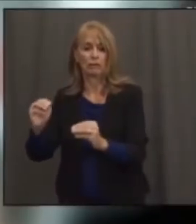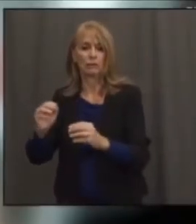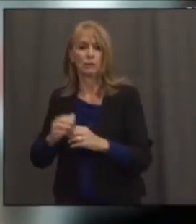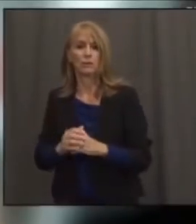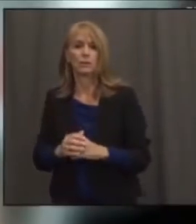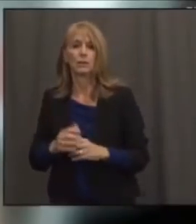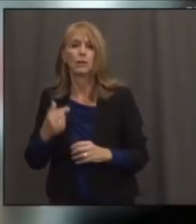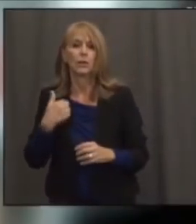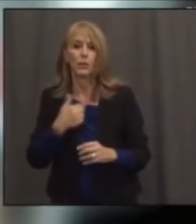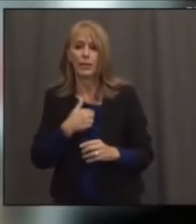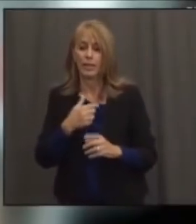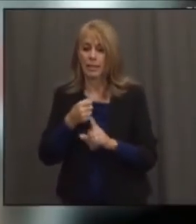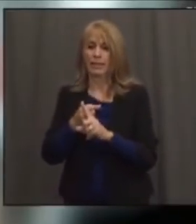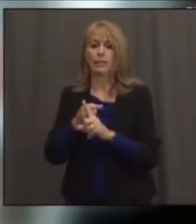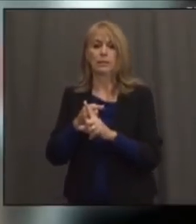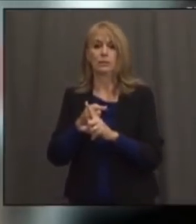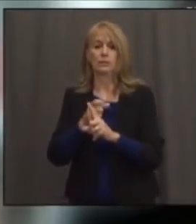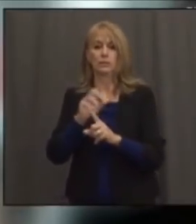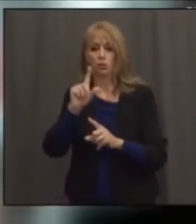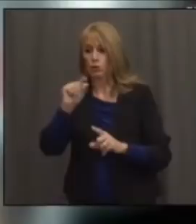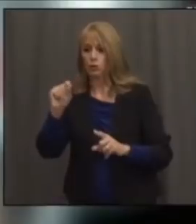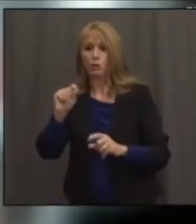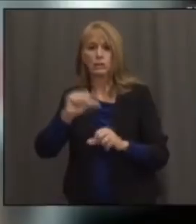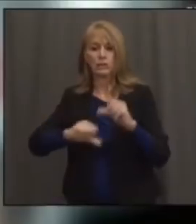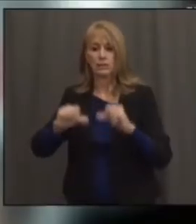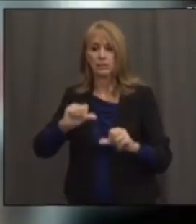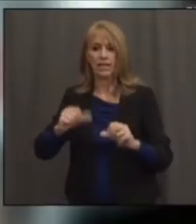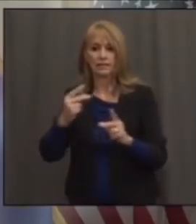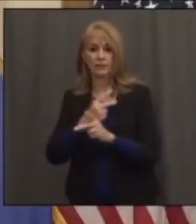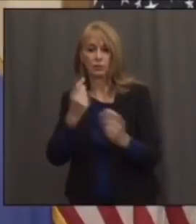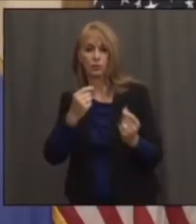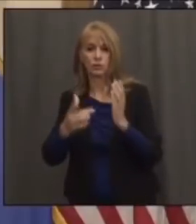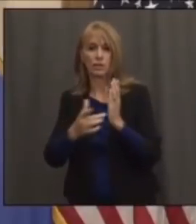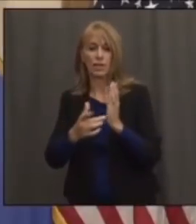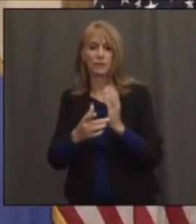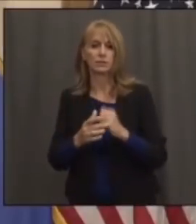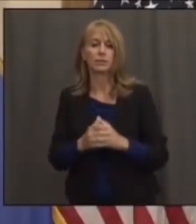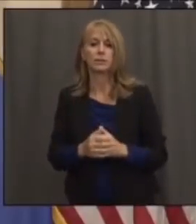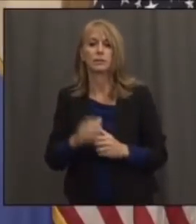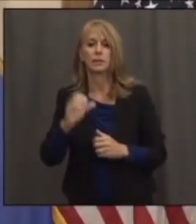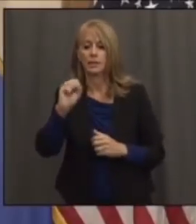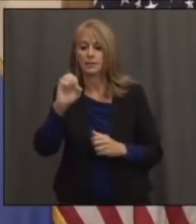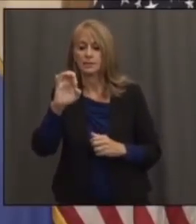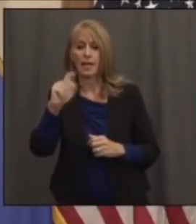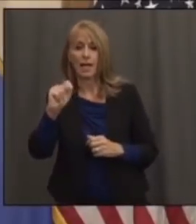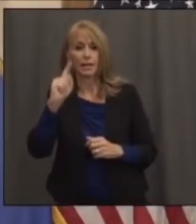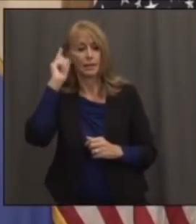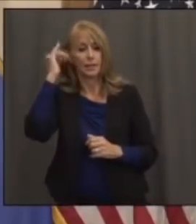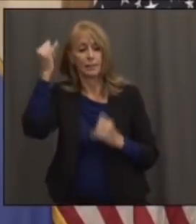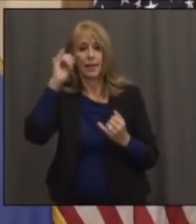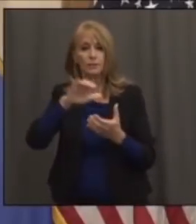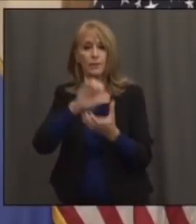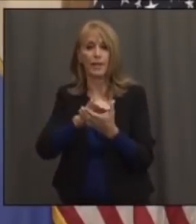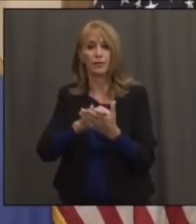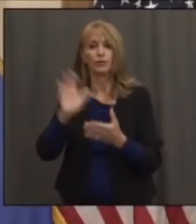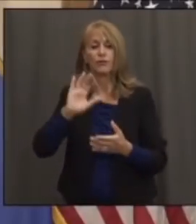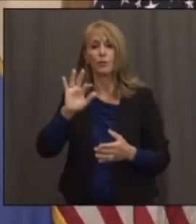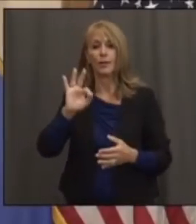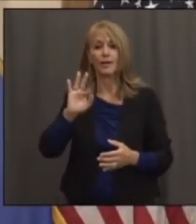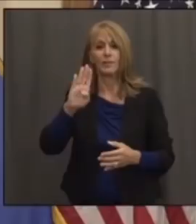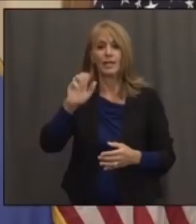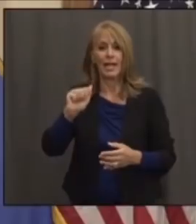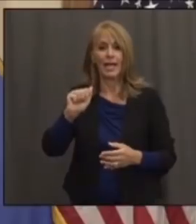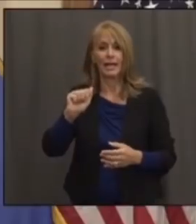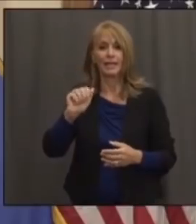a scientific inflection point. Hey, Scott, I just got to say, imagine being married to a former FDA commissioner. It's a